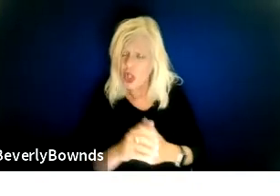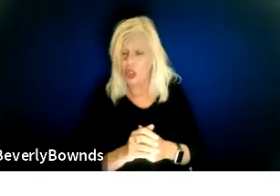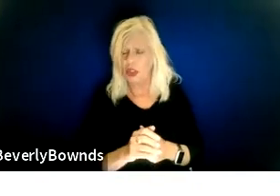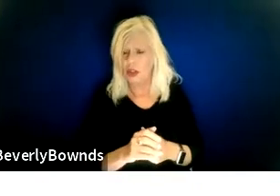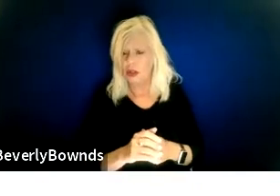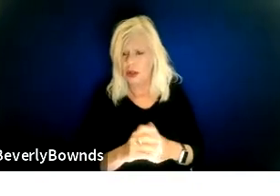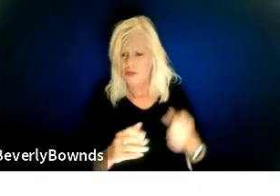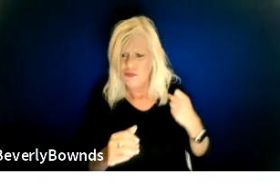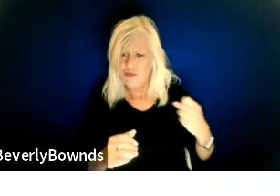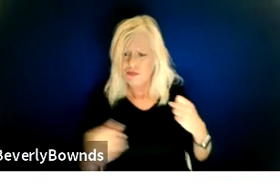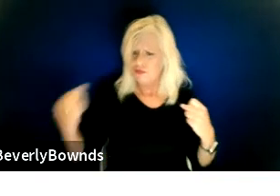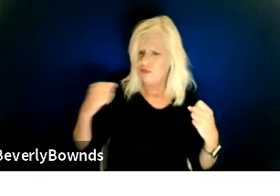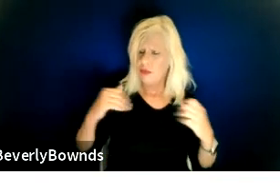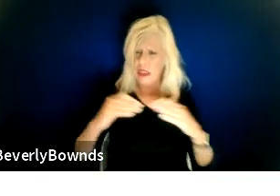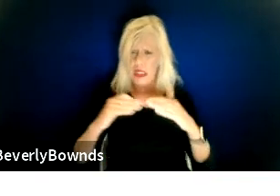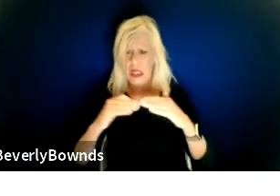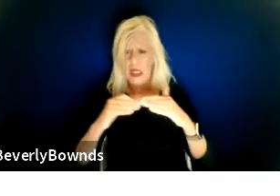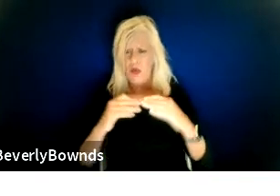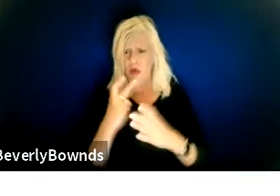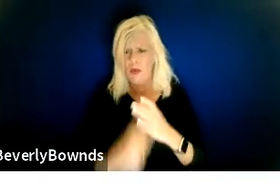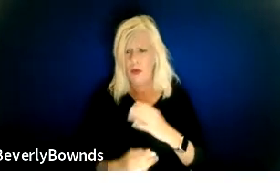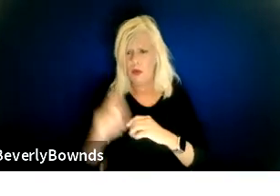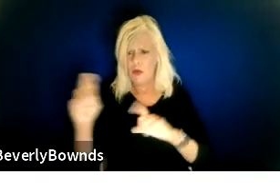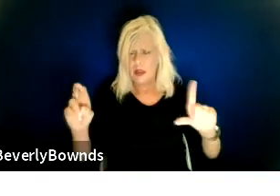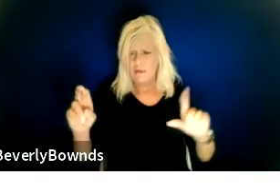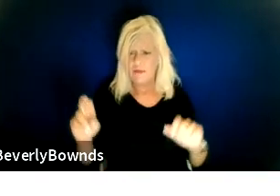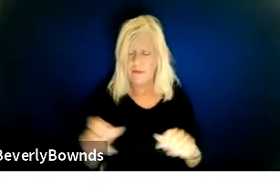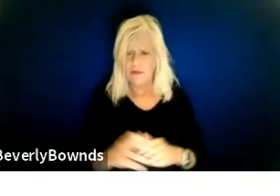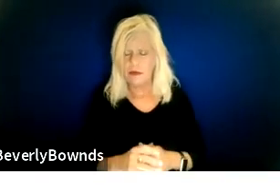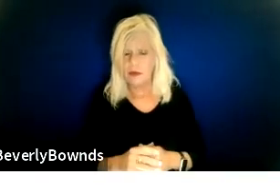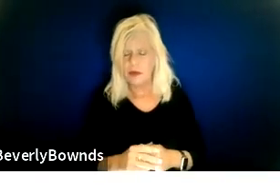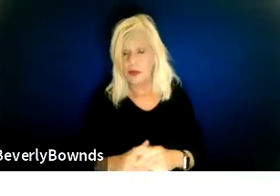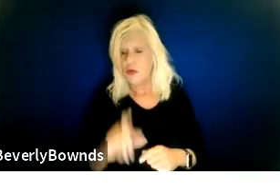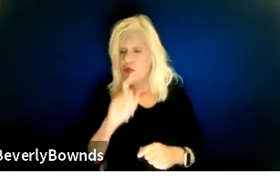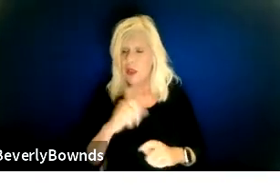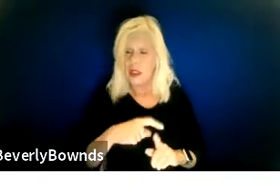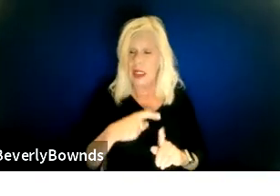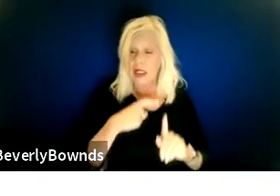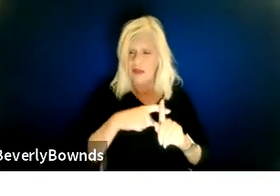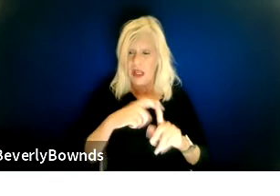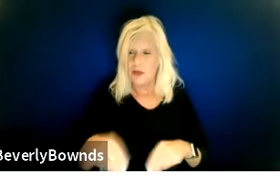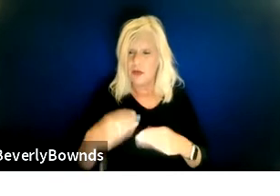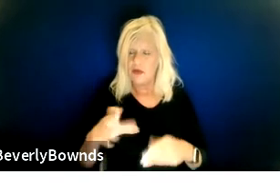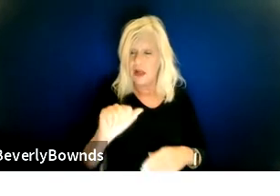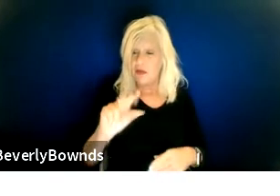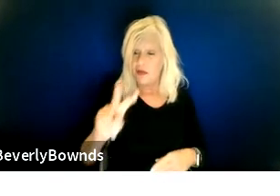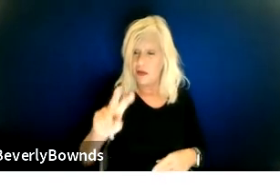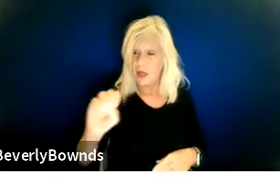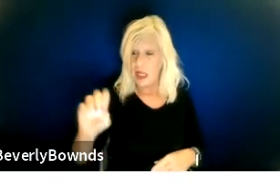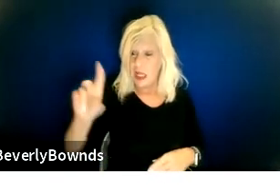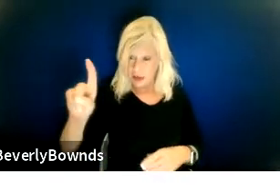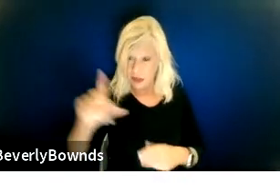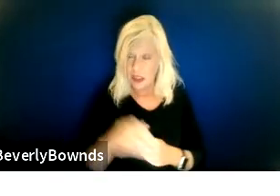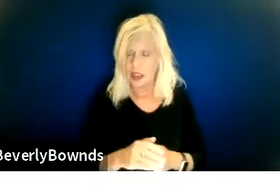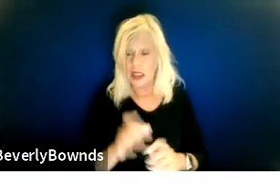an equal basis with their non-paretic arm. So the great advantage provided by AVID is this